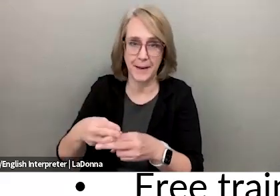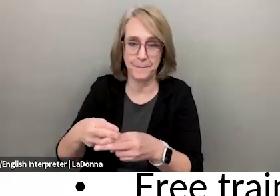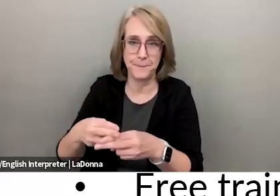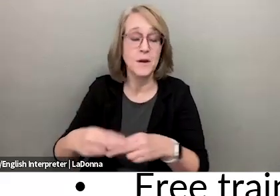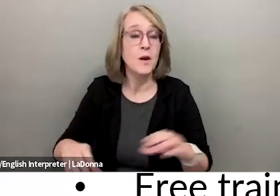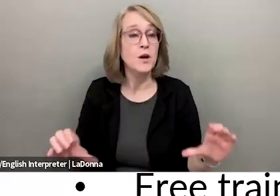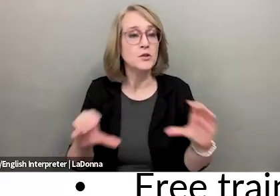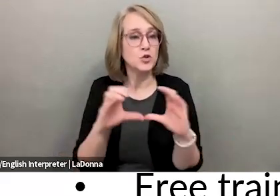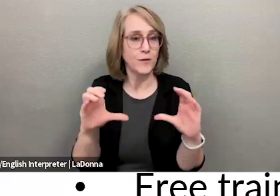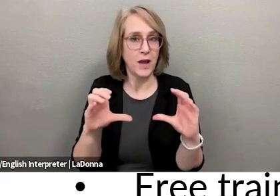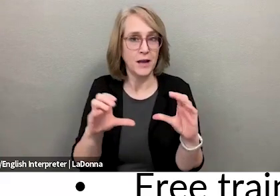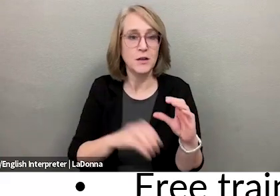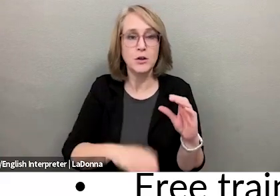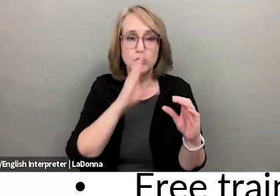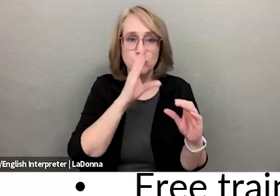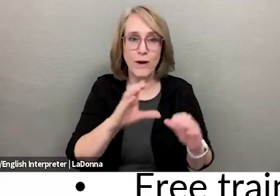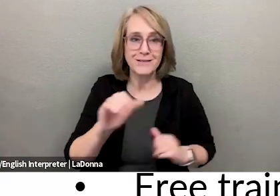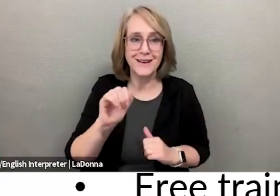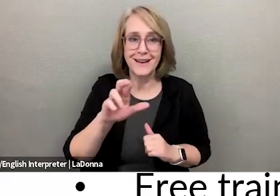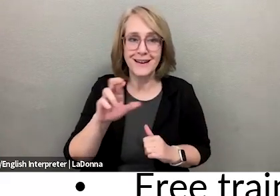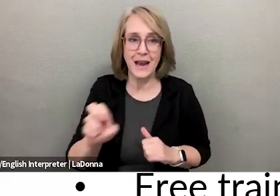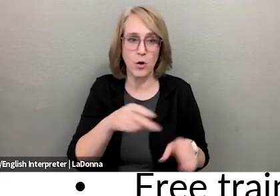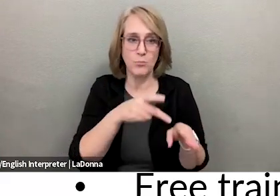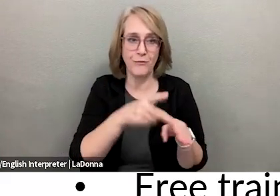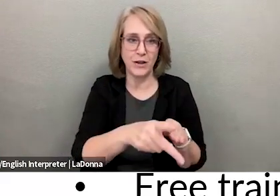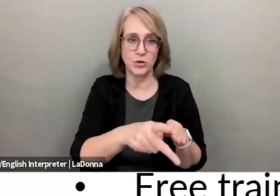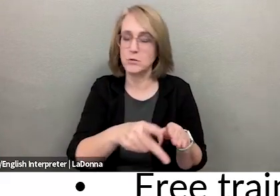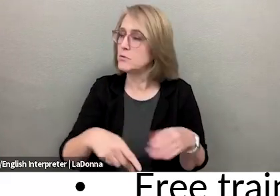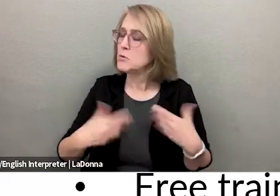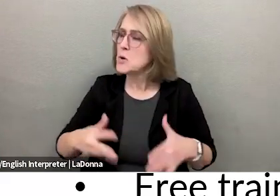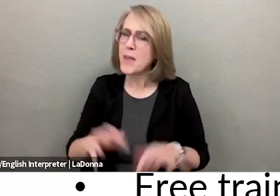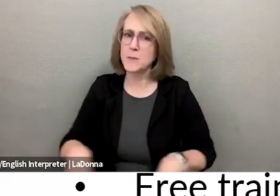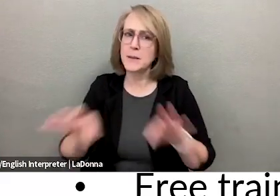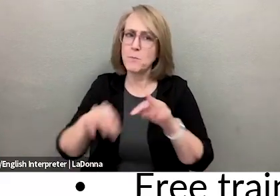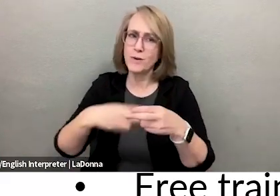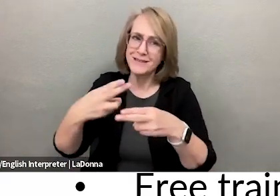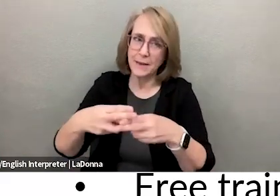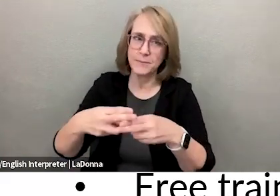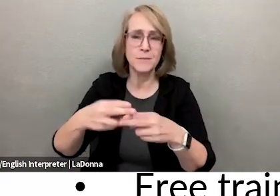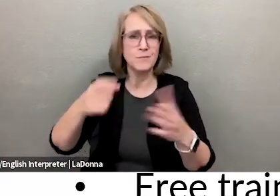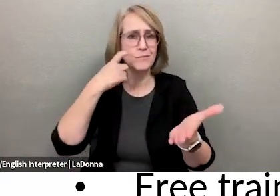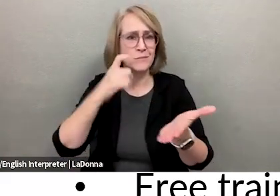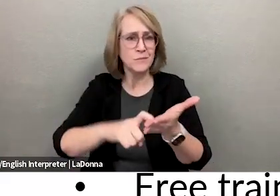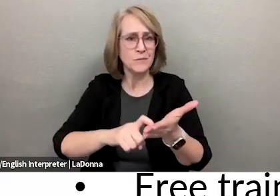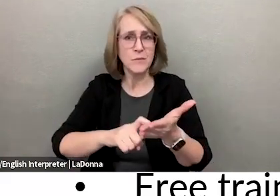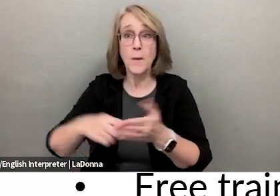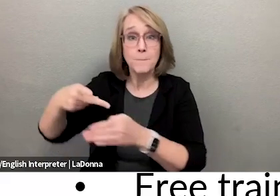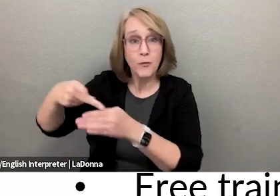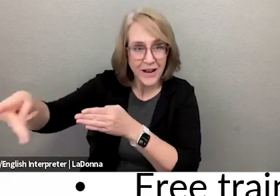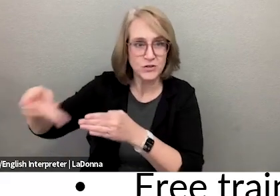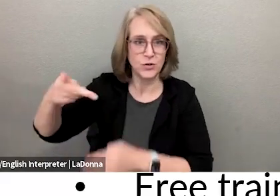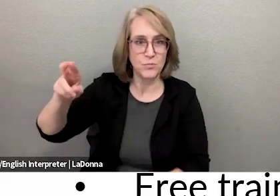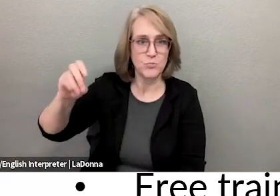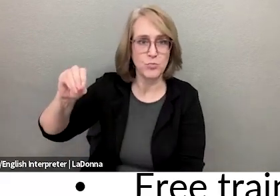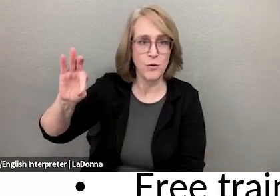care professional was really important to them and important to us as well, that they are recognized as professionals in